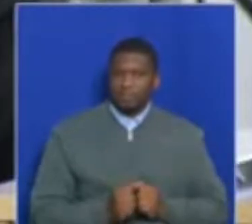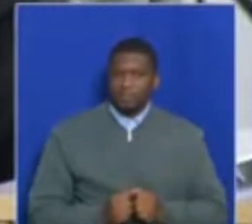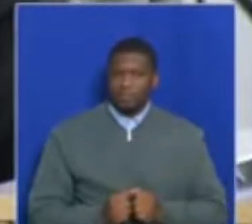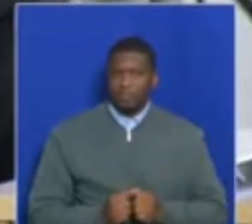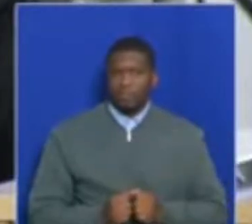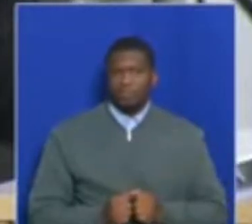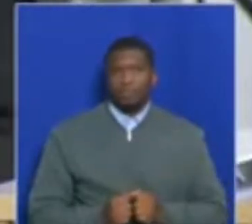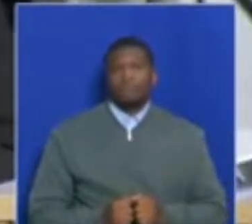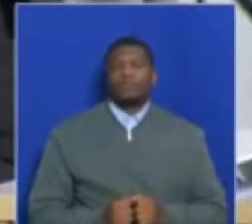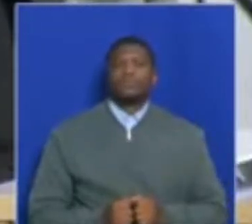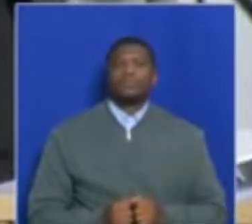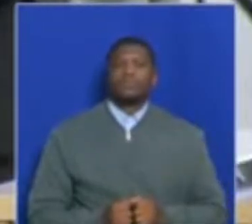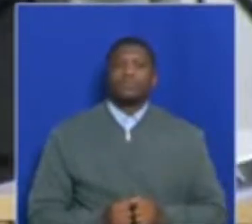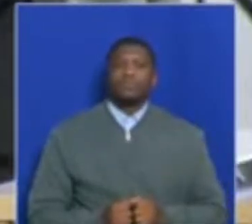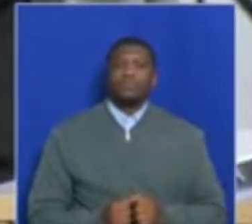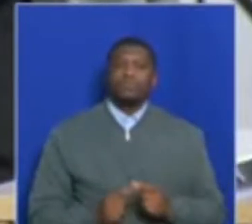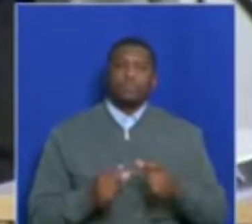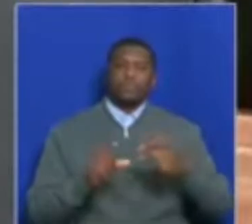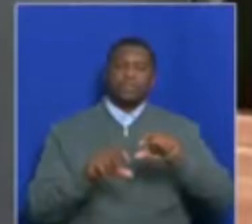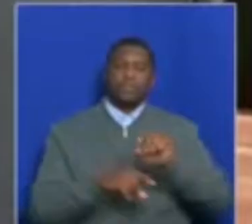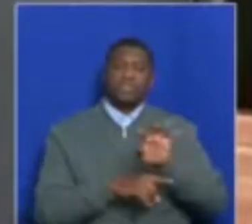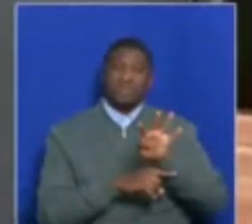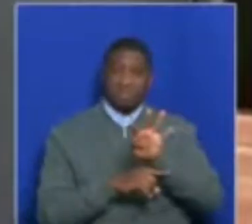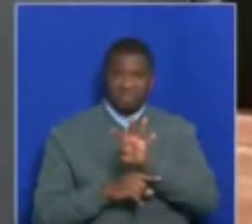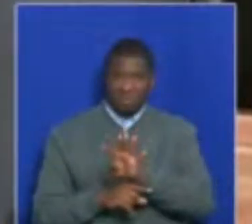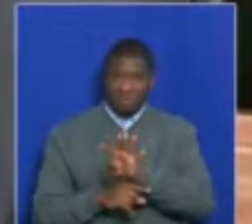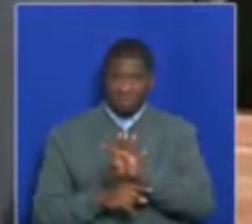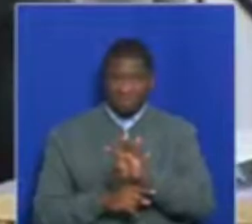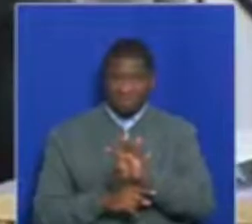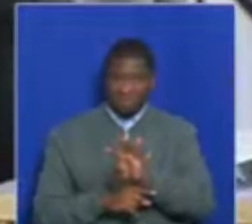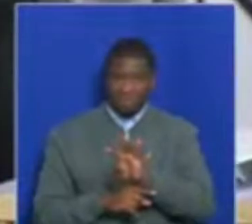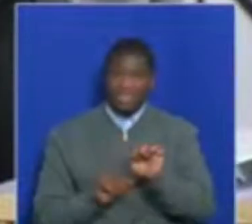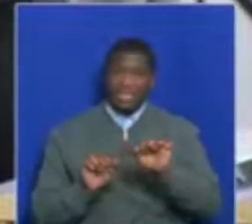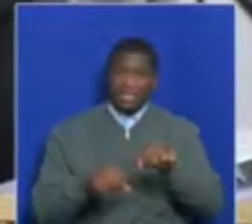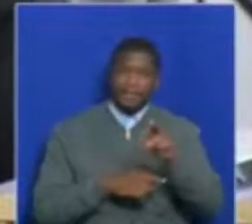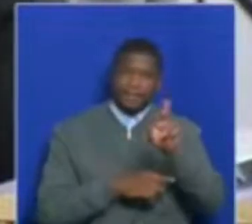Paragraph 44. Yes. Okay.